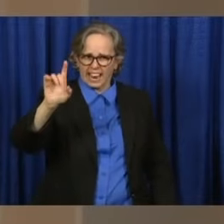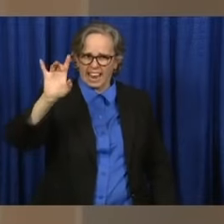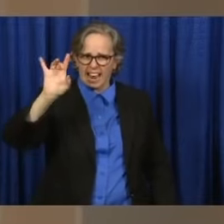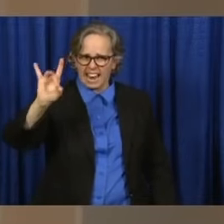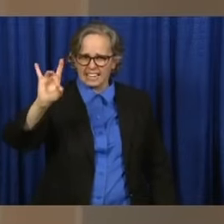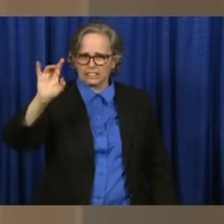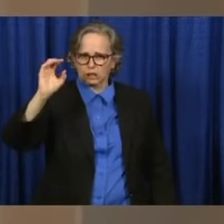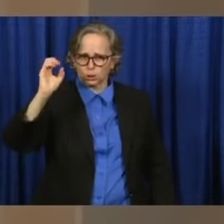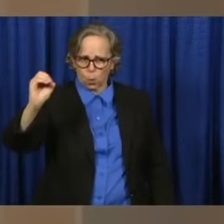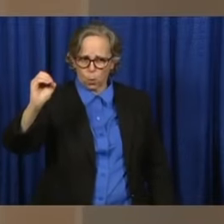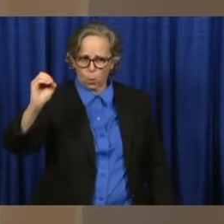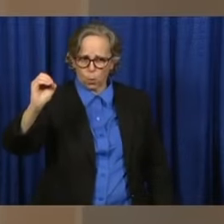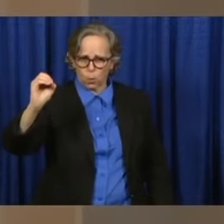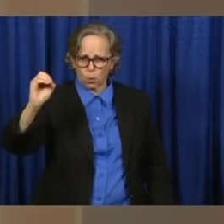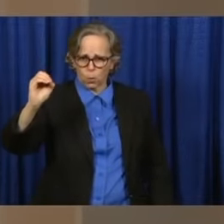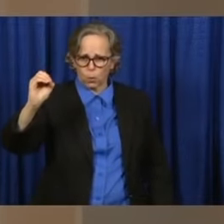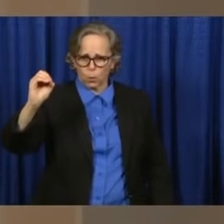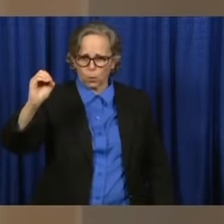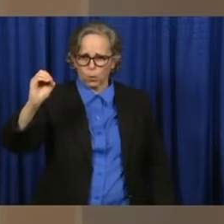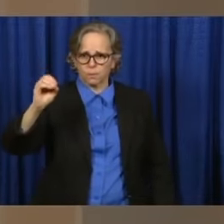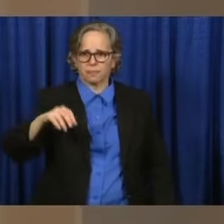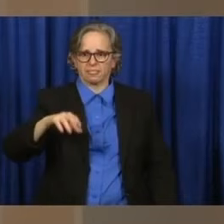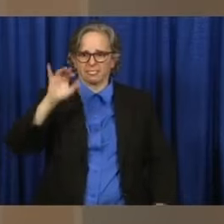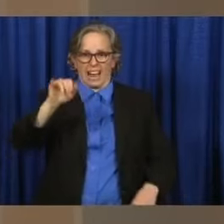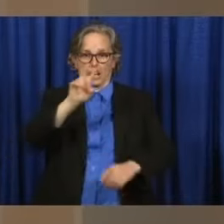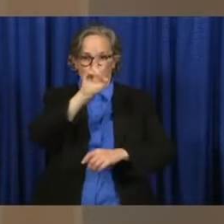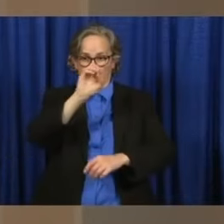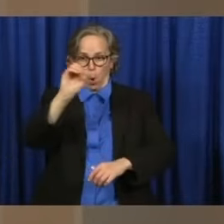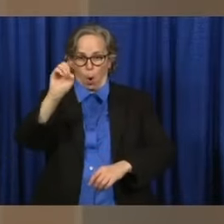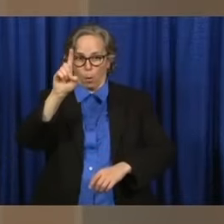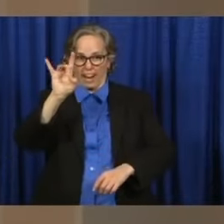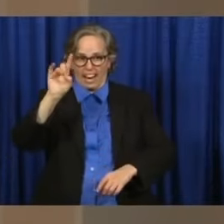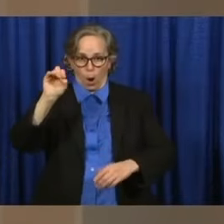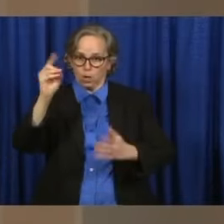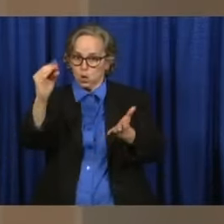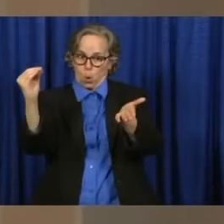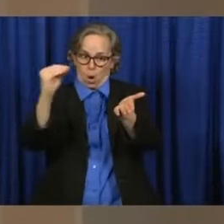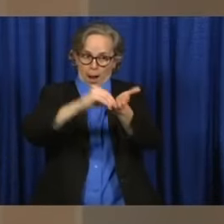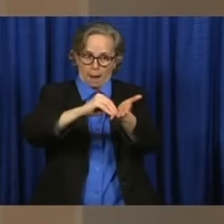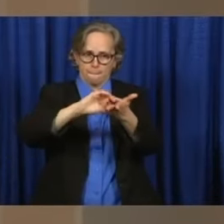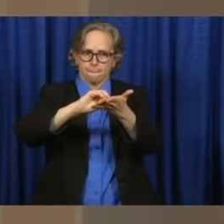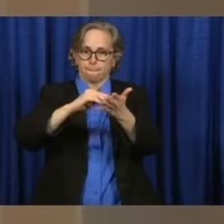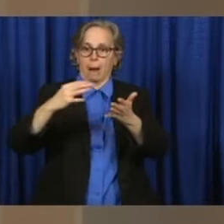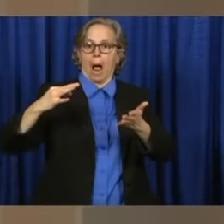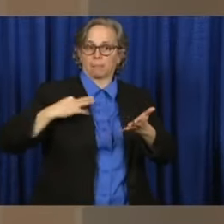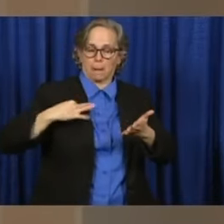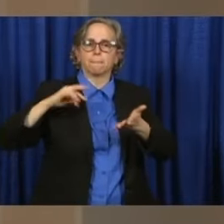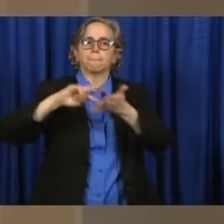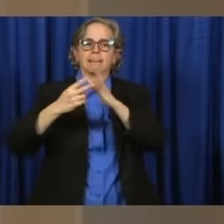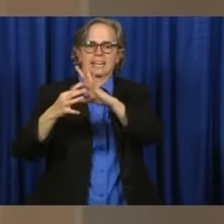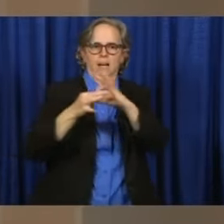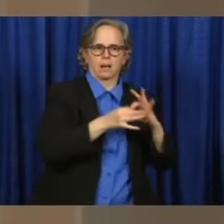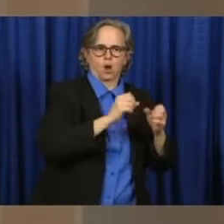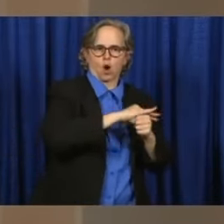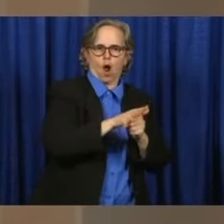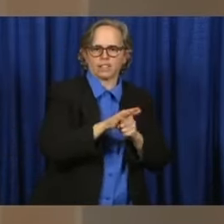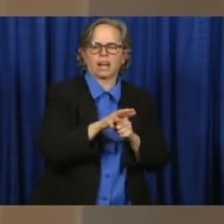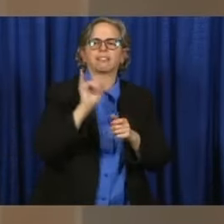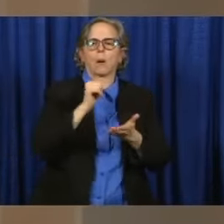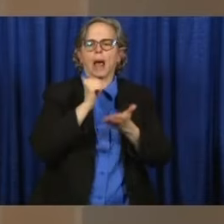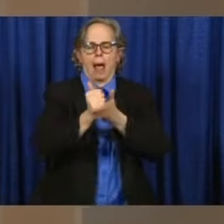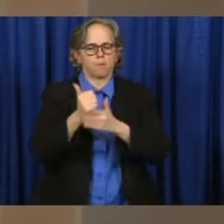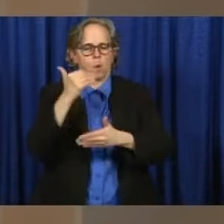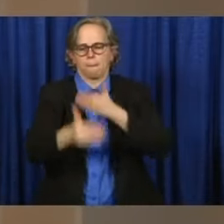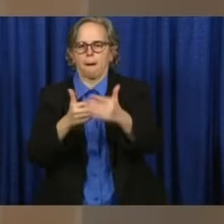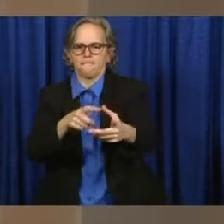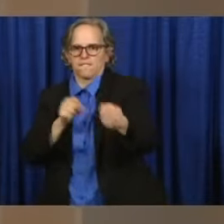2,180. If you add that to your application, that will help expedite it through the process. And if you've already